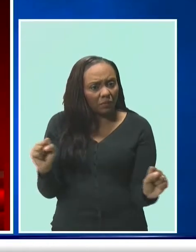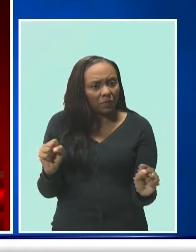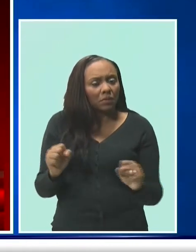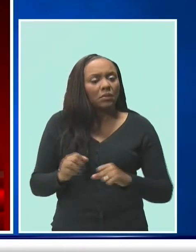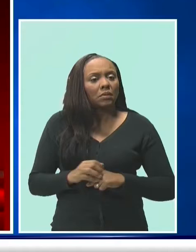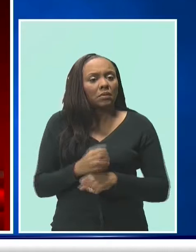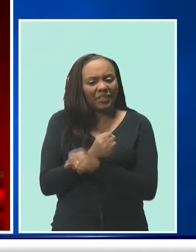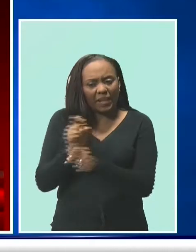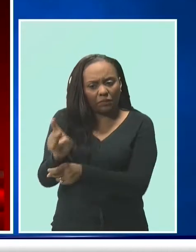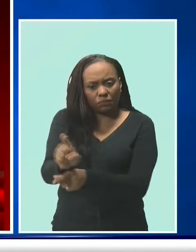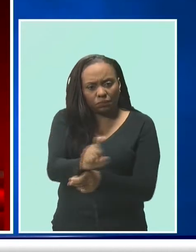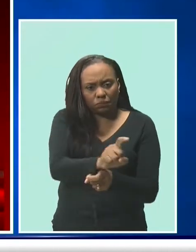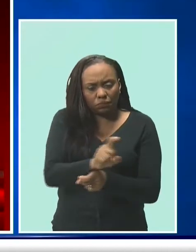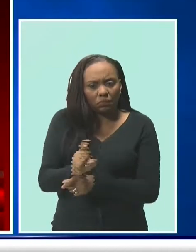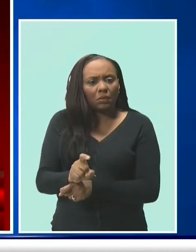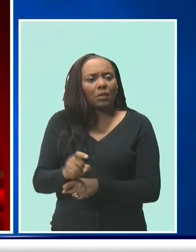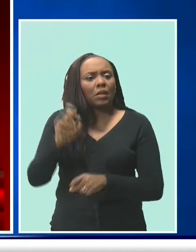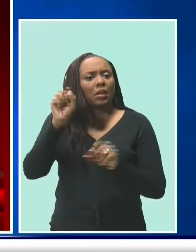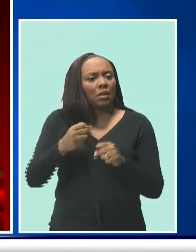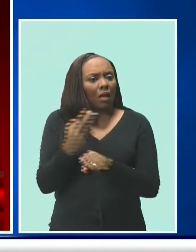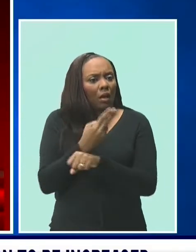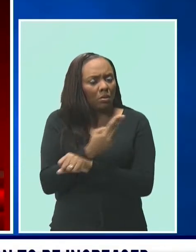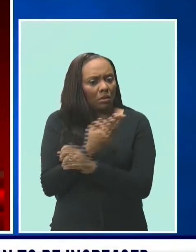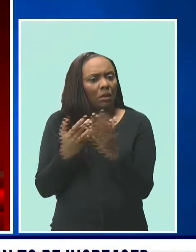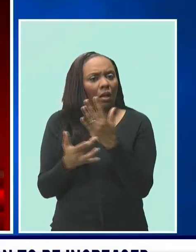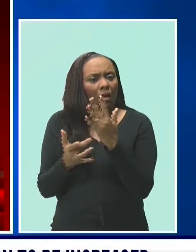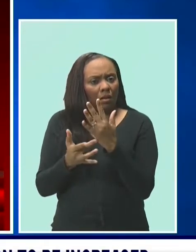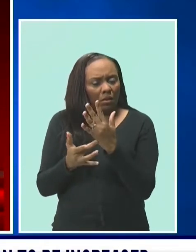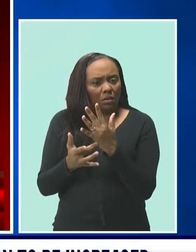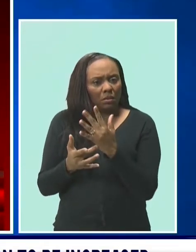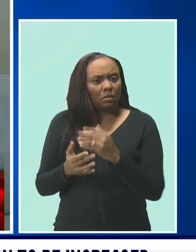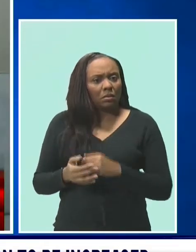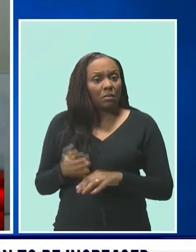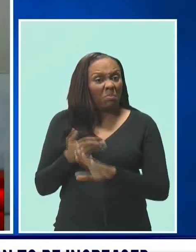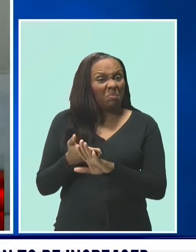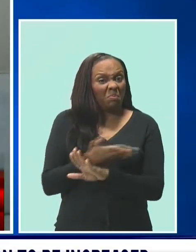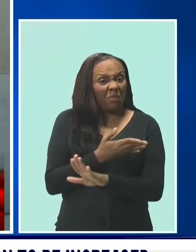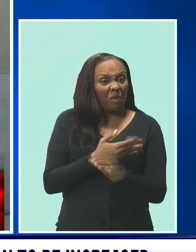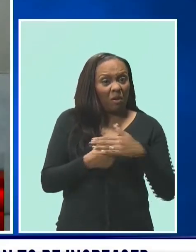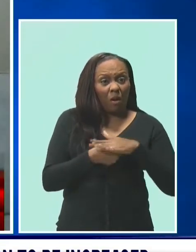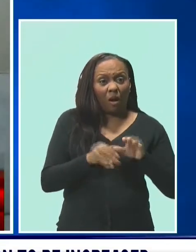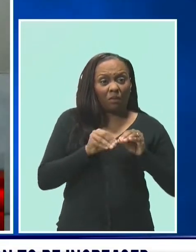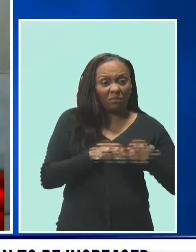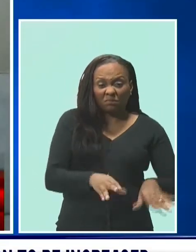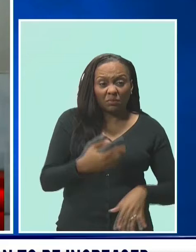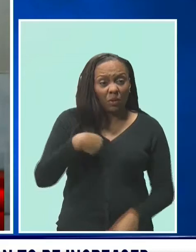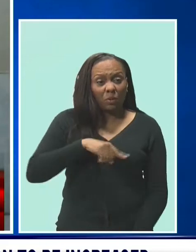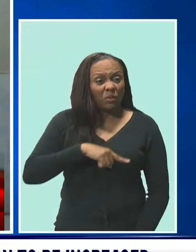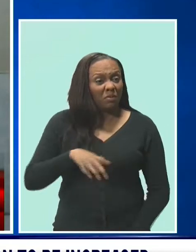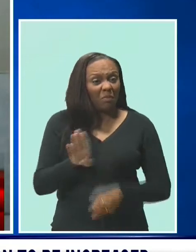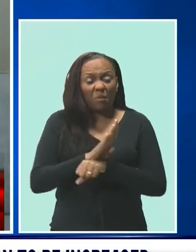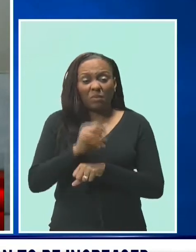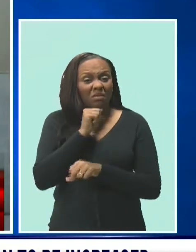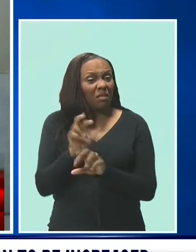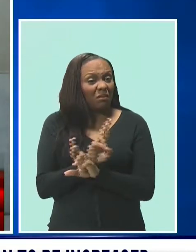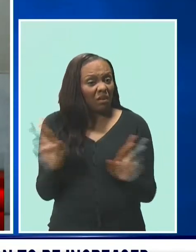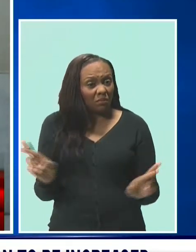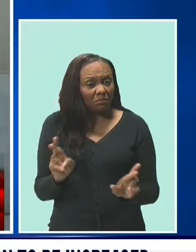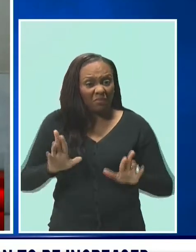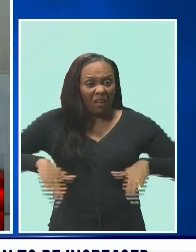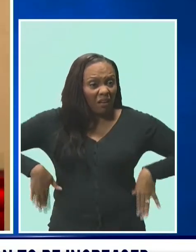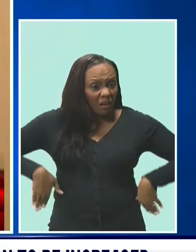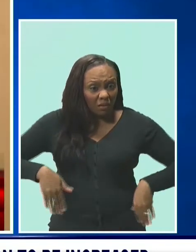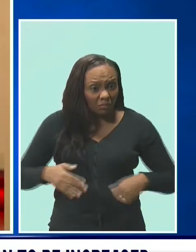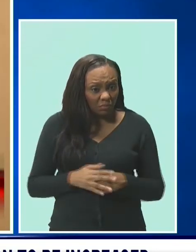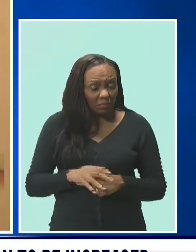modern technology, but this COVID has showcased, and even before that, that we are not really up to date in terms of some areas that we ought to be as